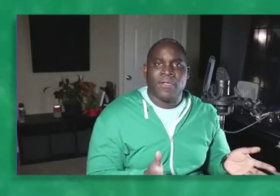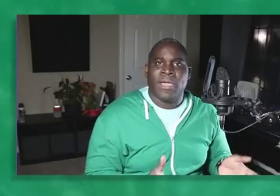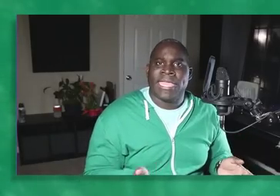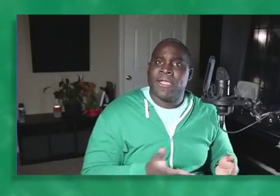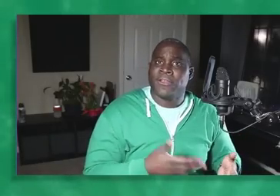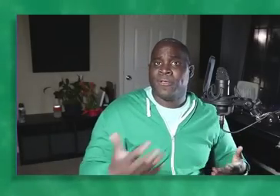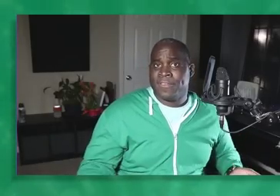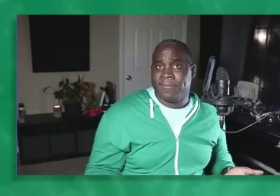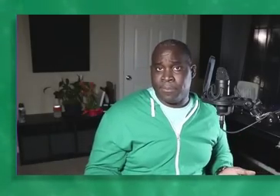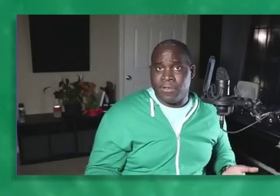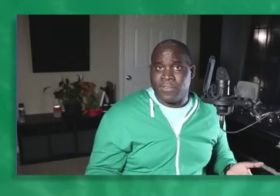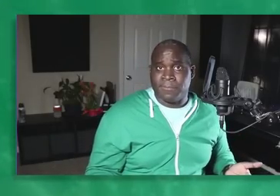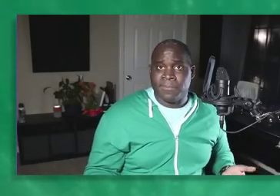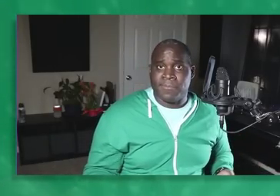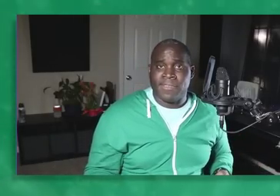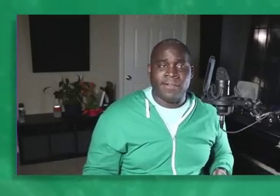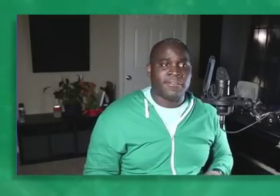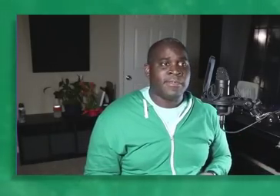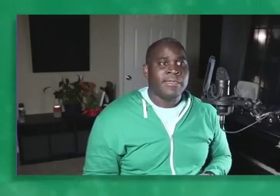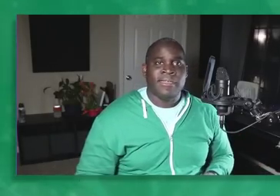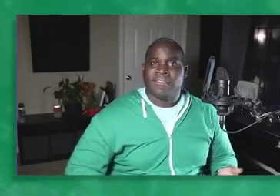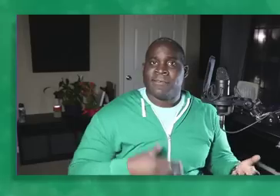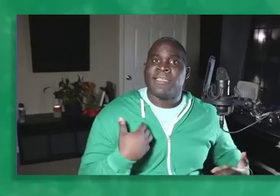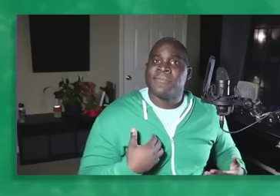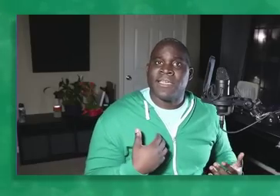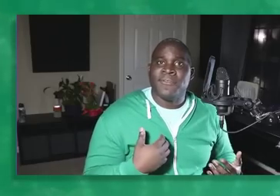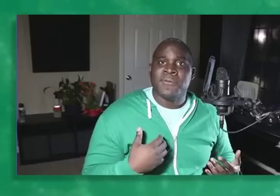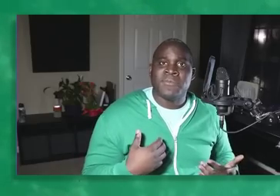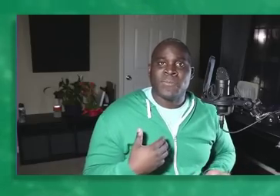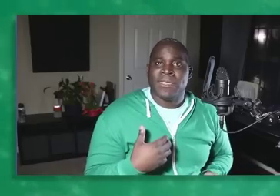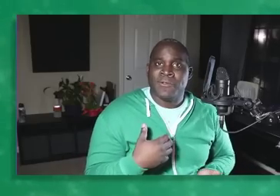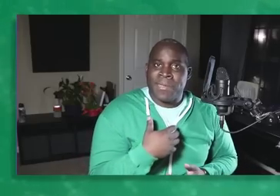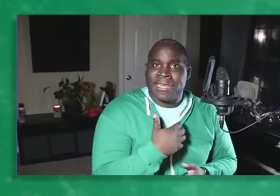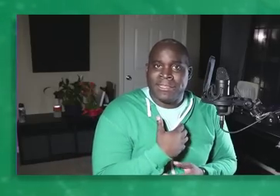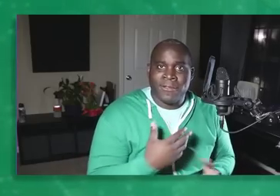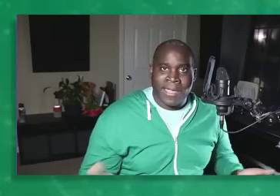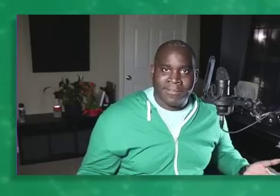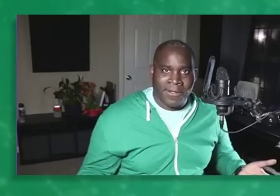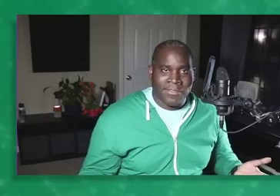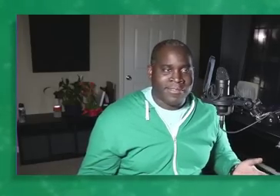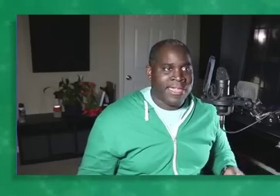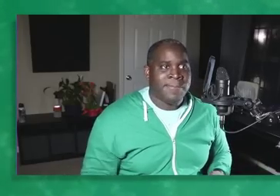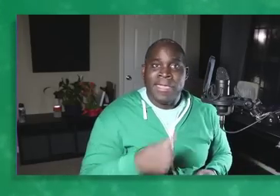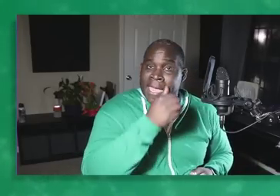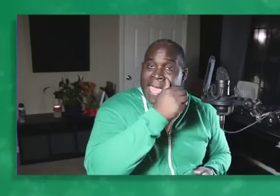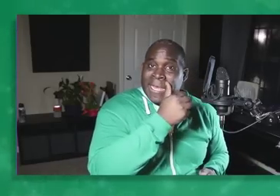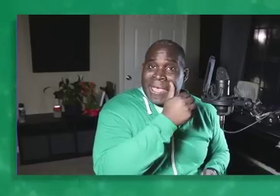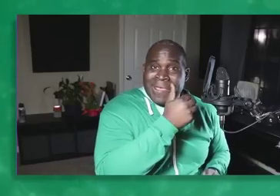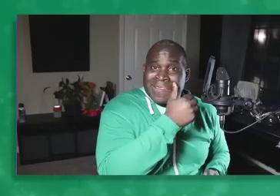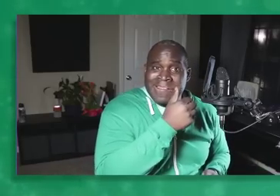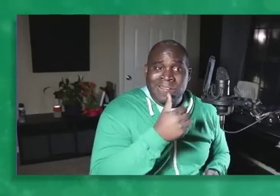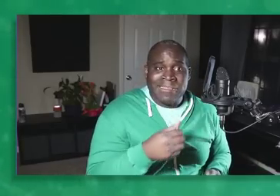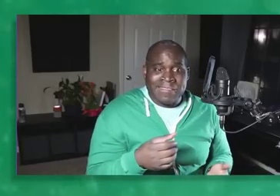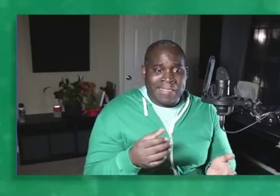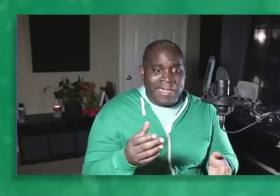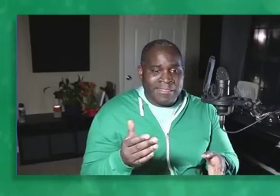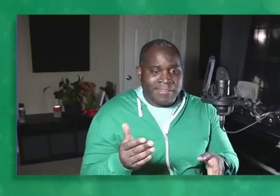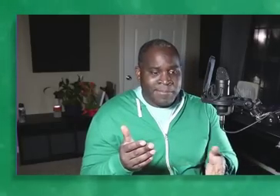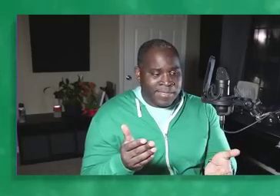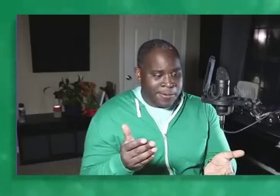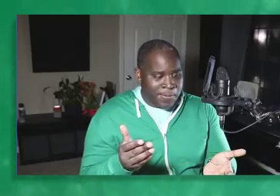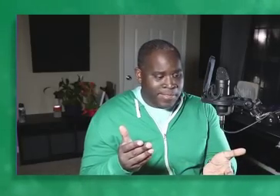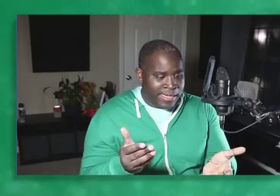very big way characteristic of the person themselves. Sometimes I don't speak grammatically correct all the time. And ASL is